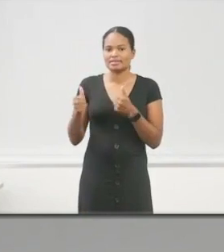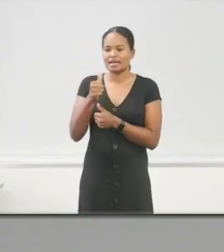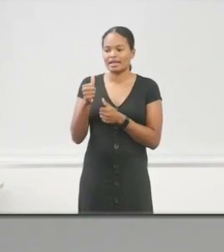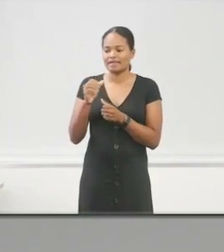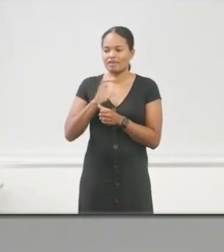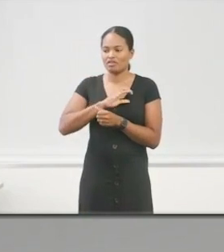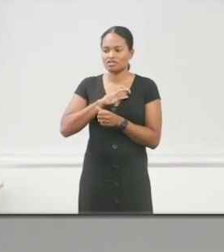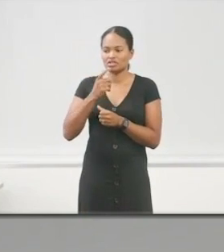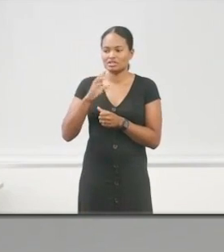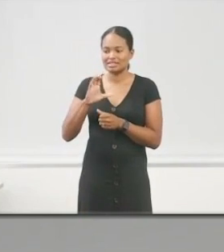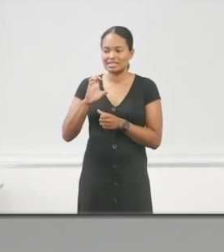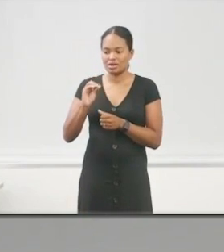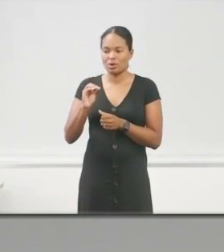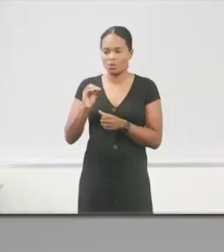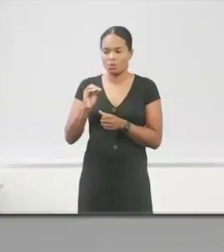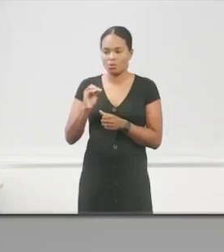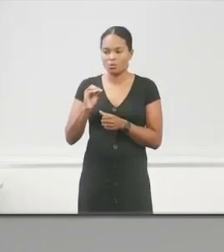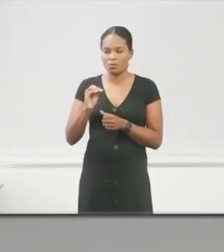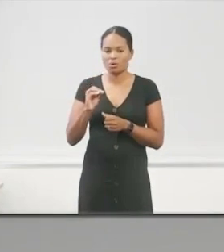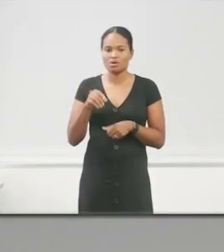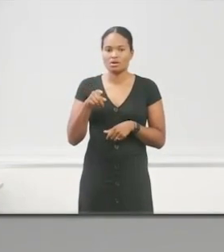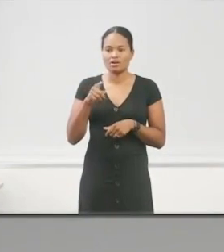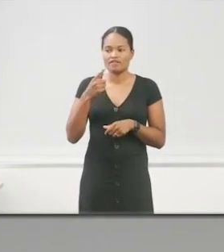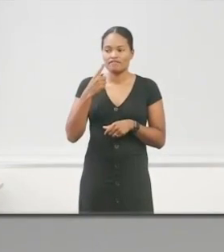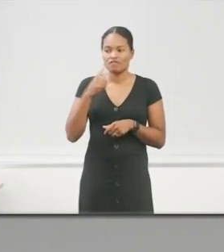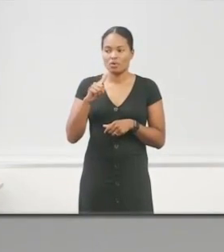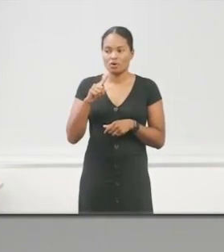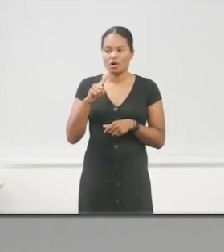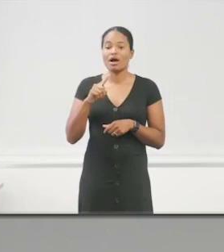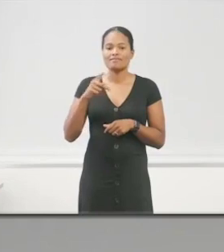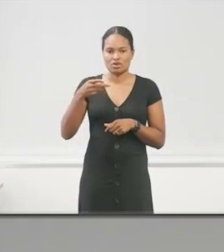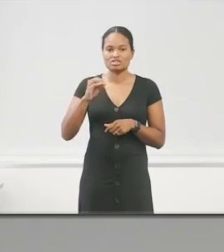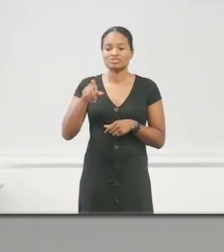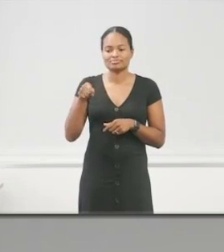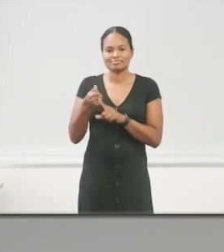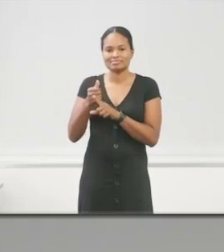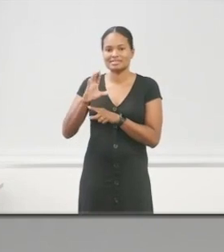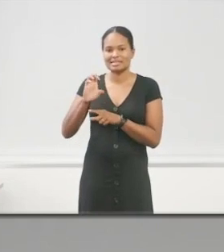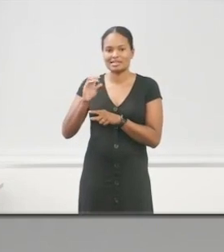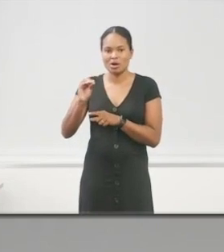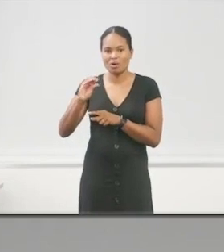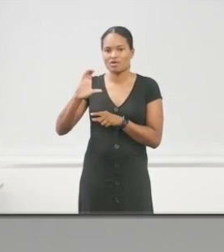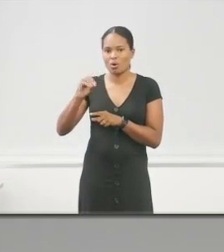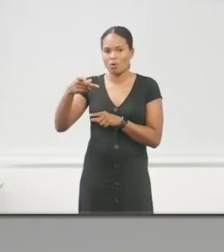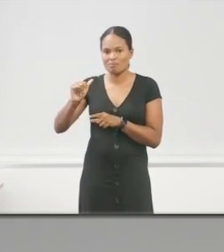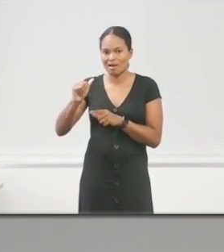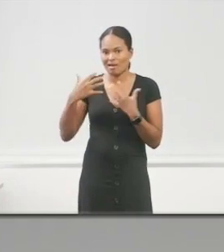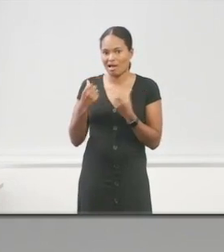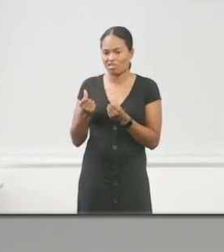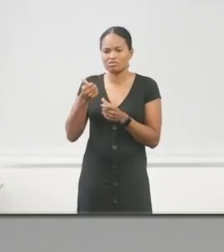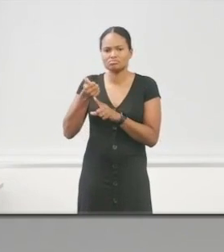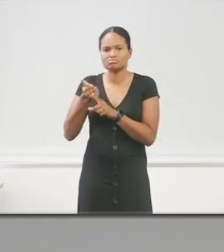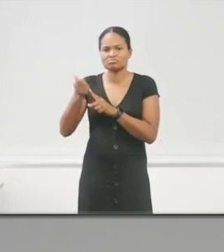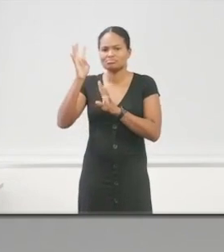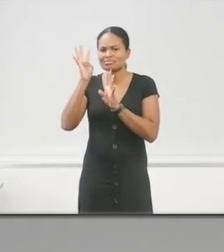in addition to being completely focused on our technology, she's also very innovative, and